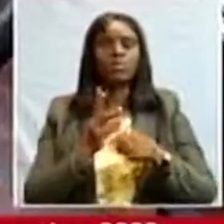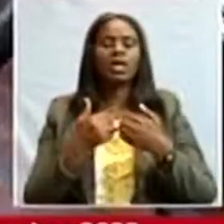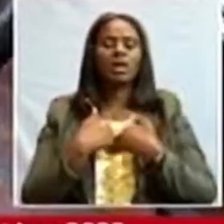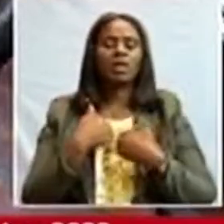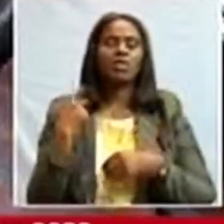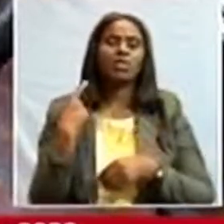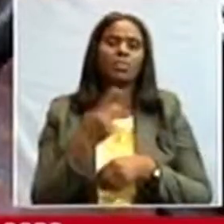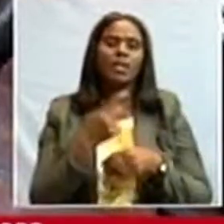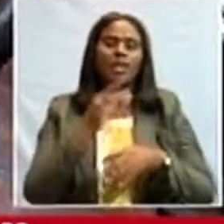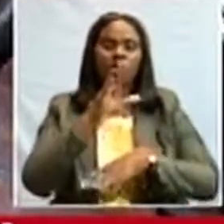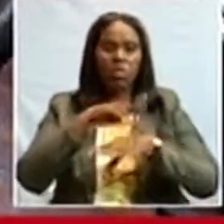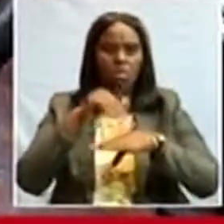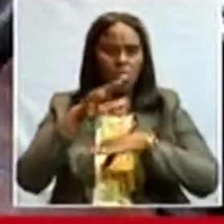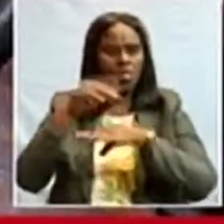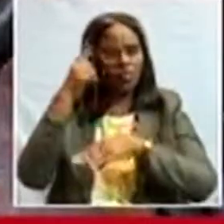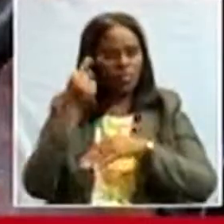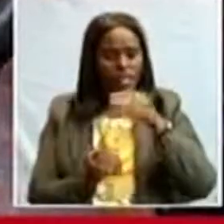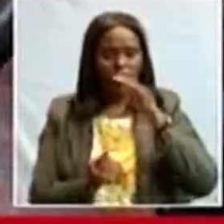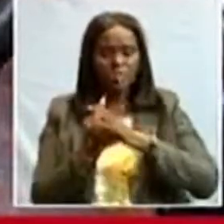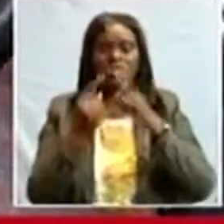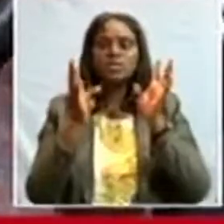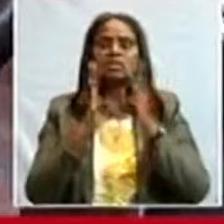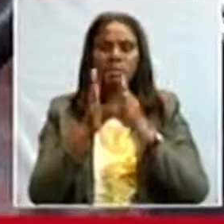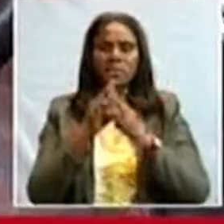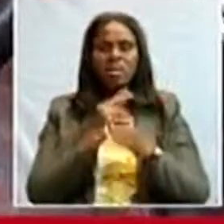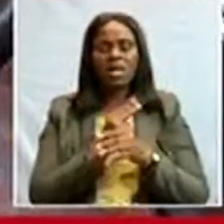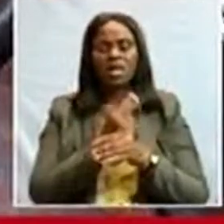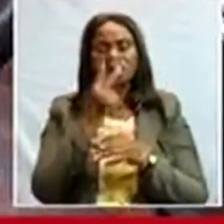was called for an emergency sitting. We are looking at the